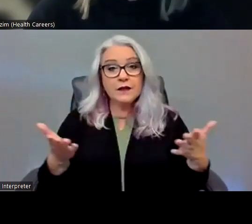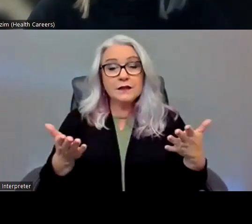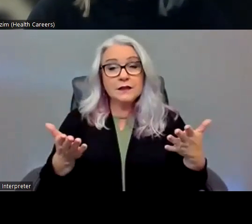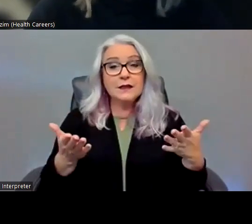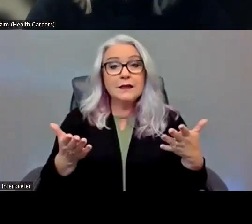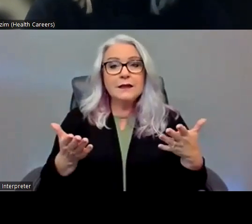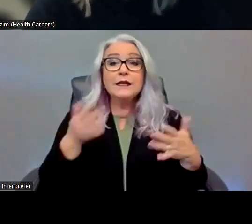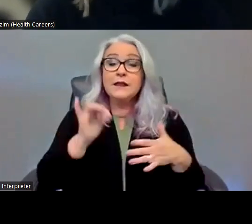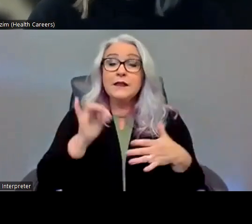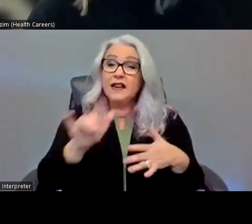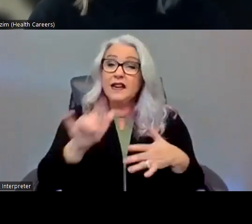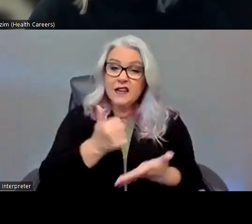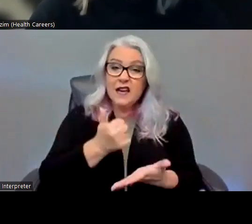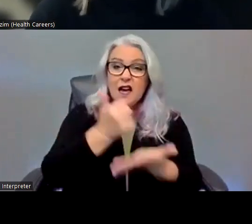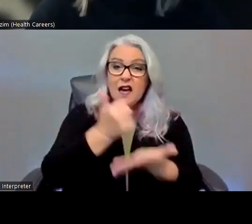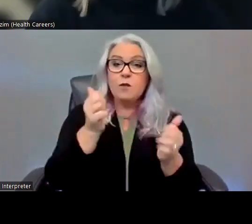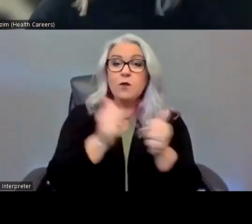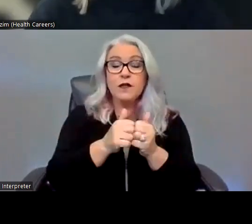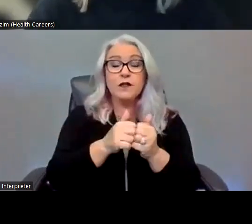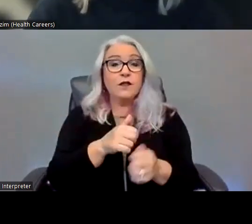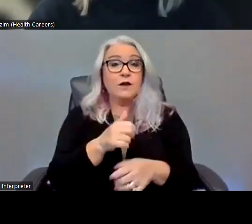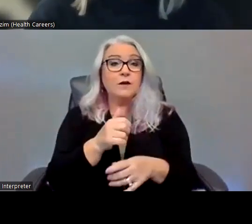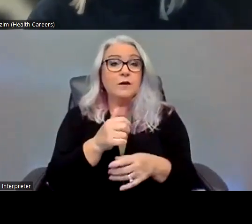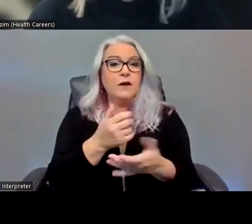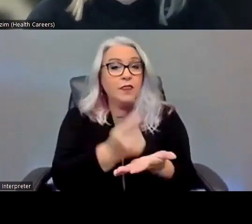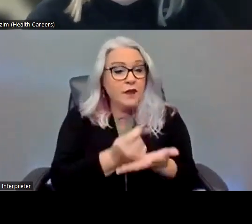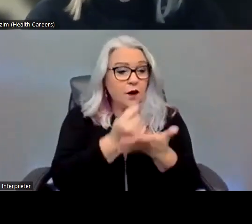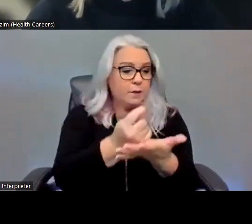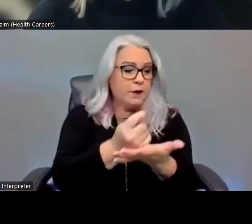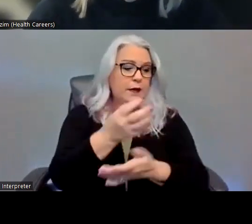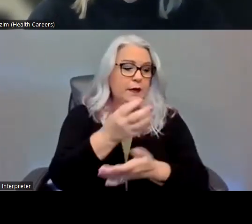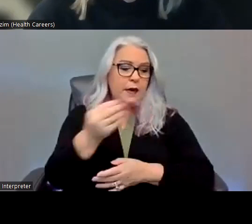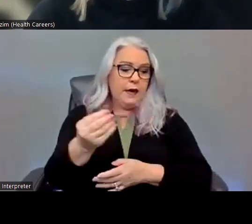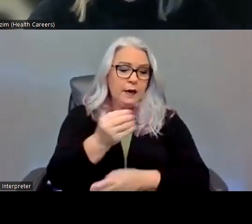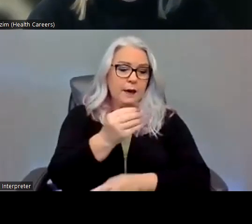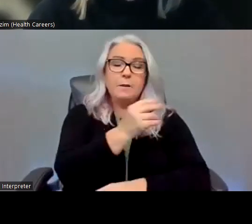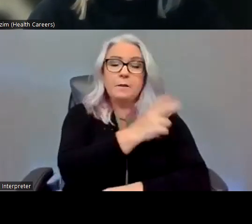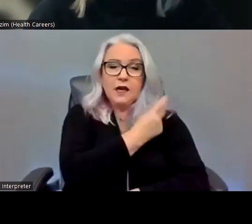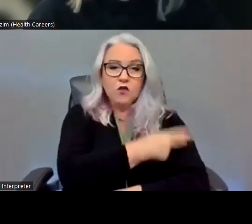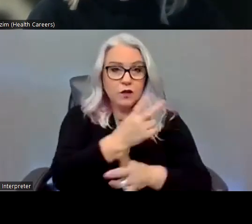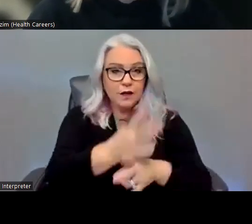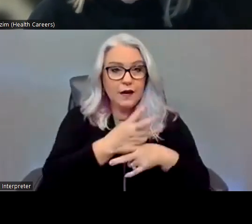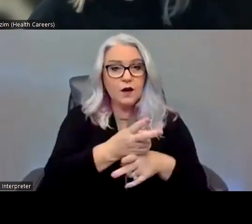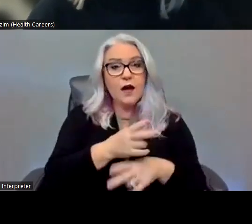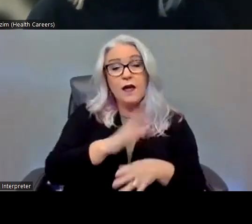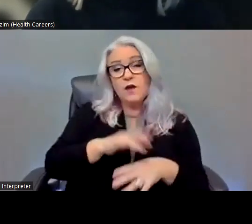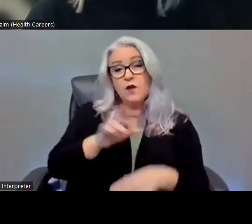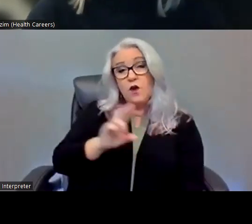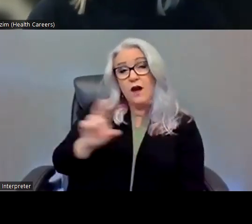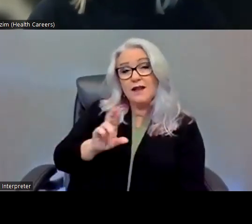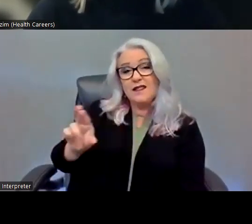in therapeutic patient care. And then over on the far right-hand side, that is